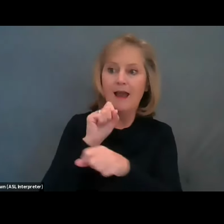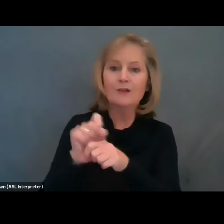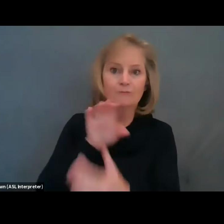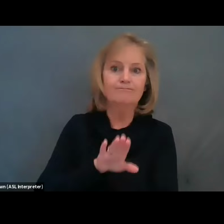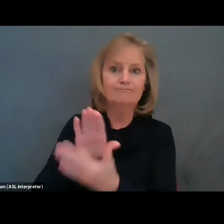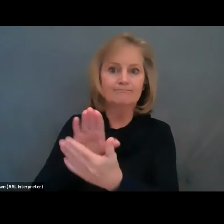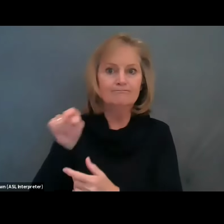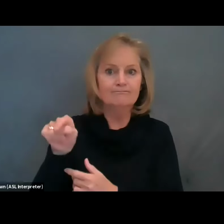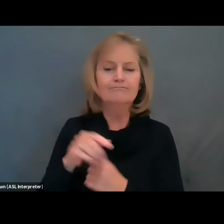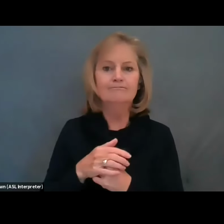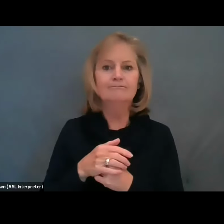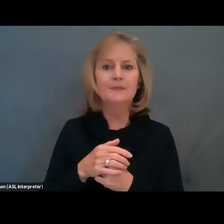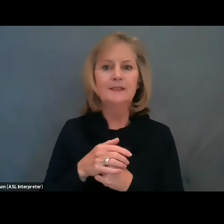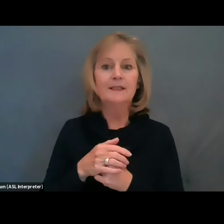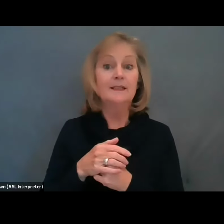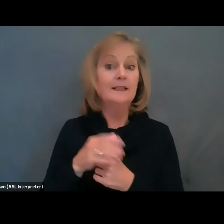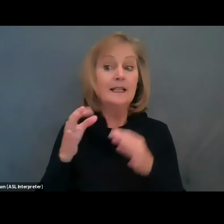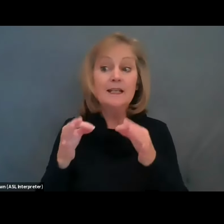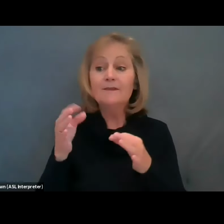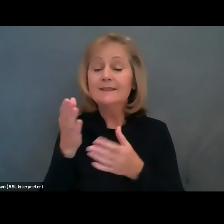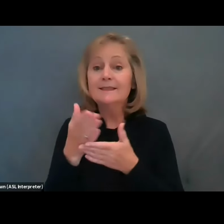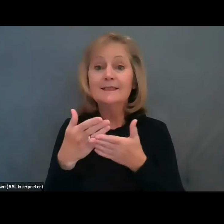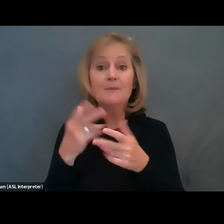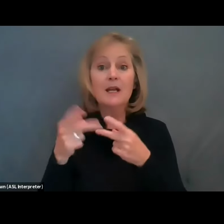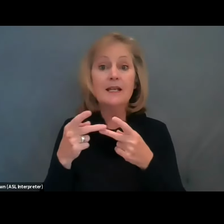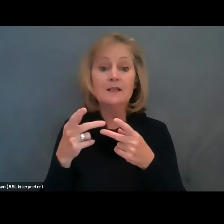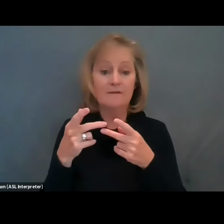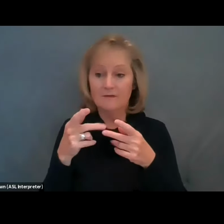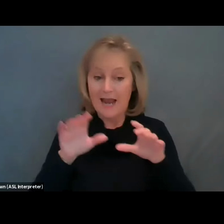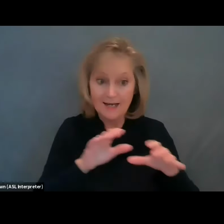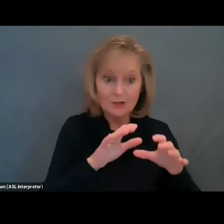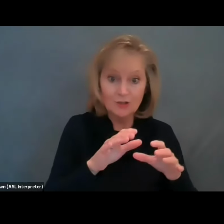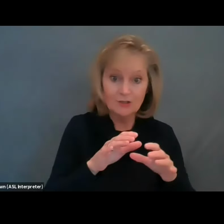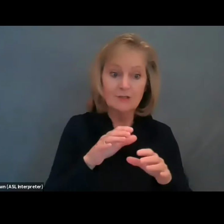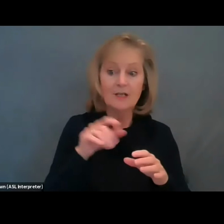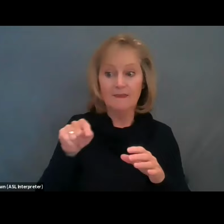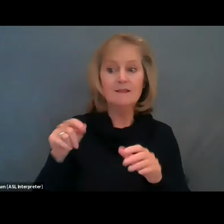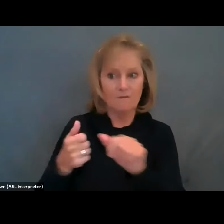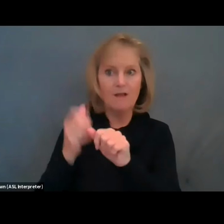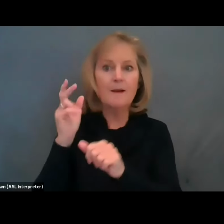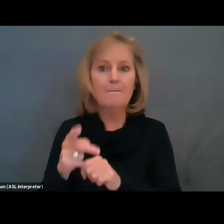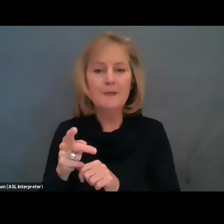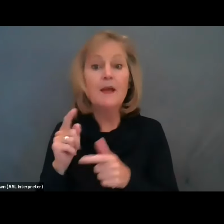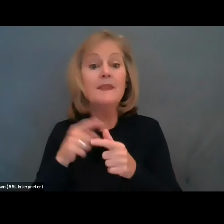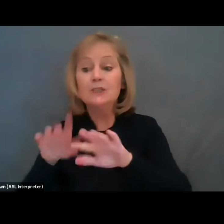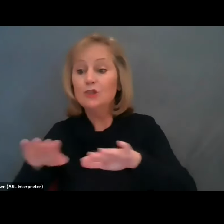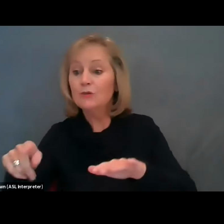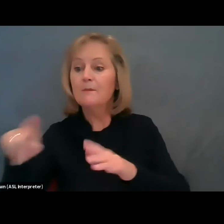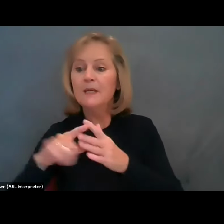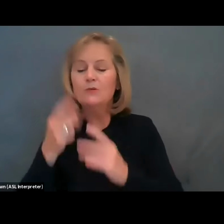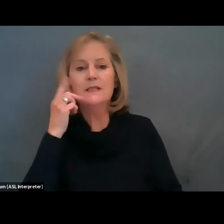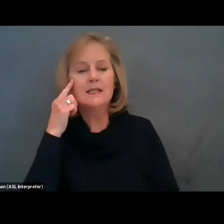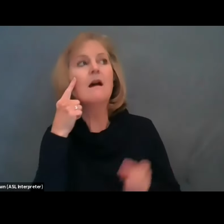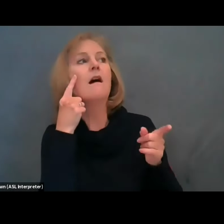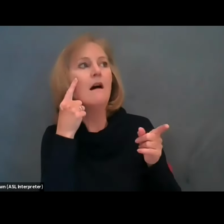with, so, if there's some sort of recourse for action, this is followed up. And then the children begin to see that